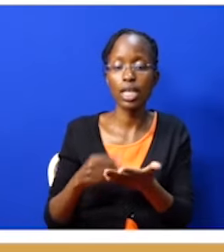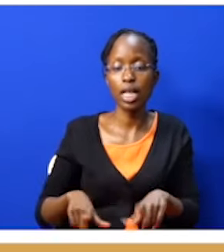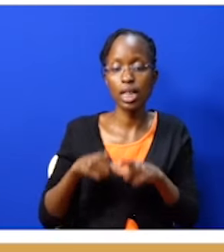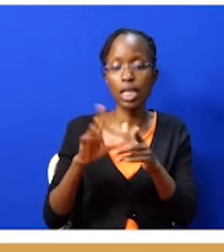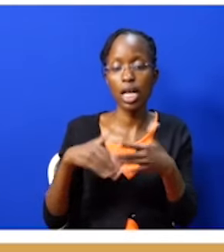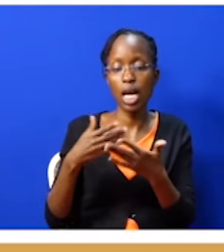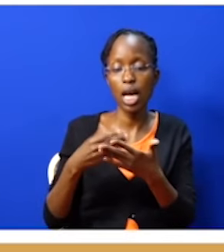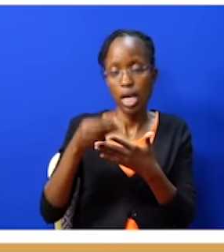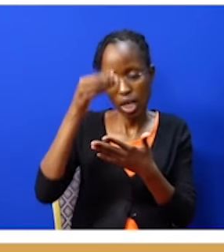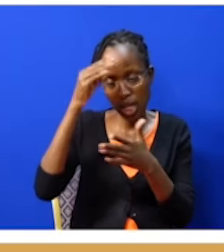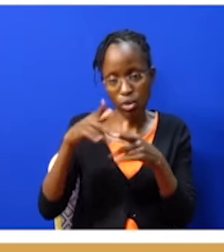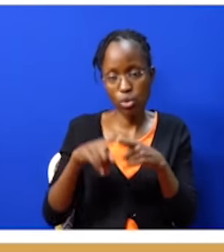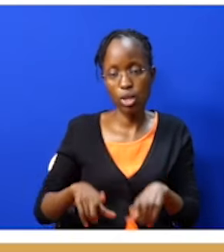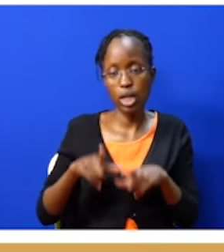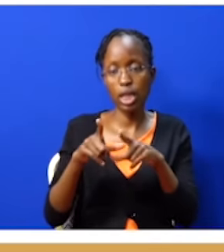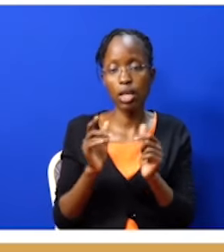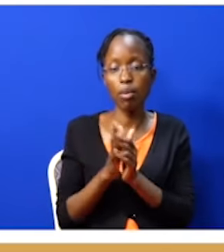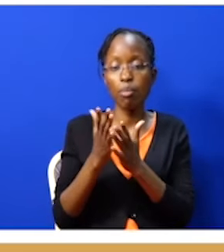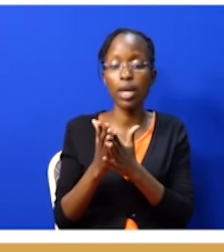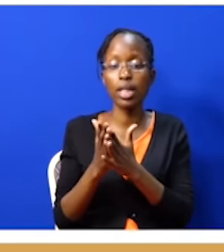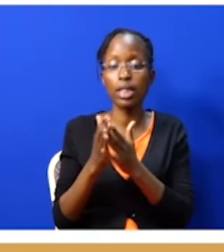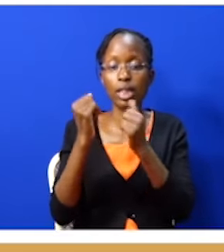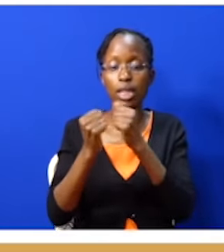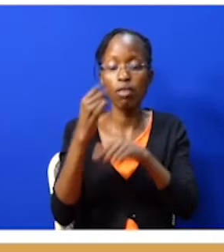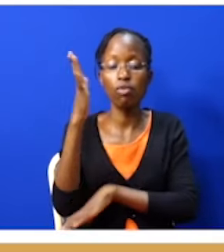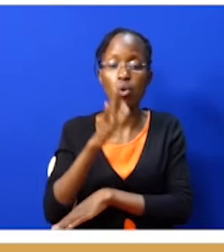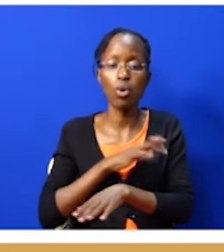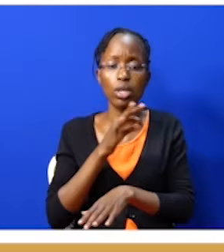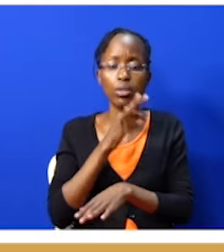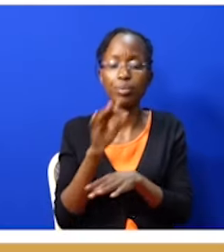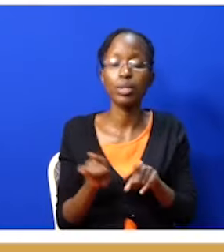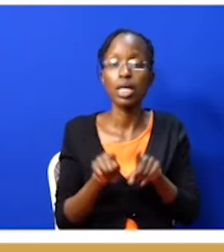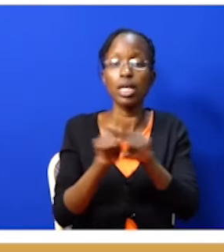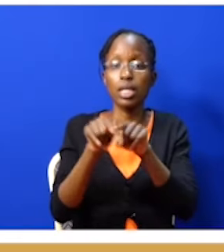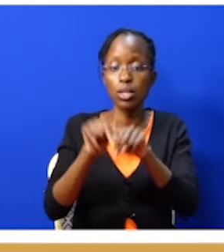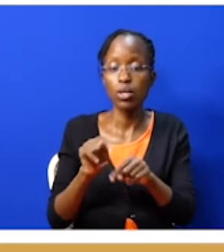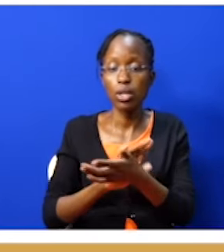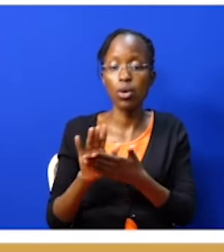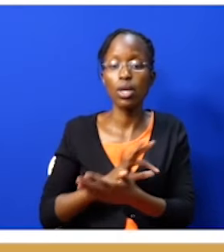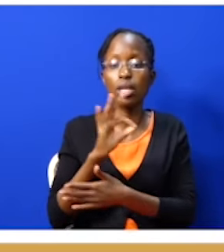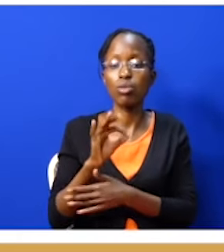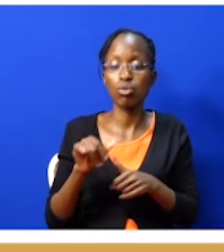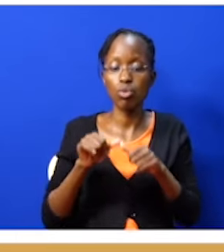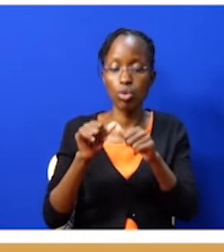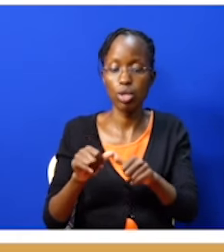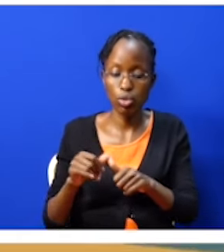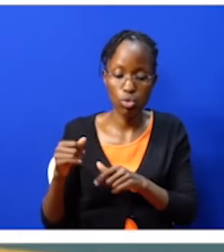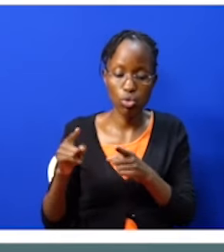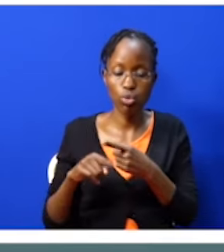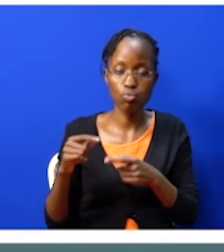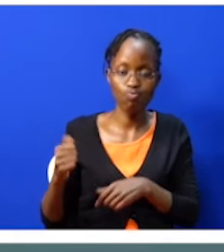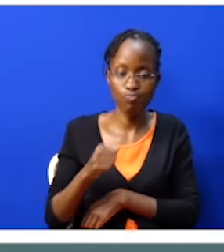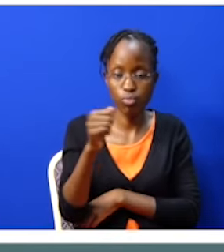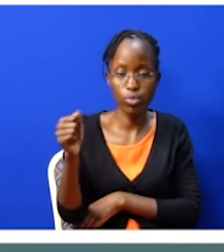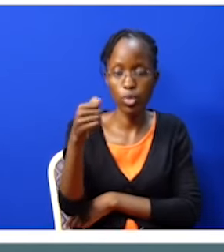live by the energy and influence of God's Spirit. And so today, The spirit is still hovering in dark places.